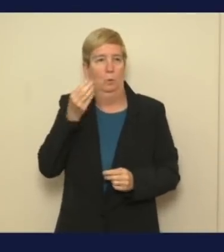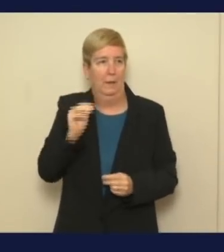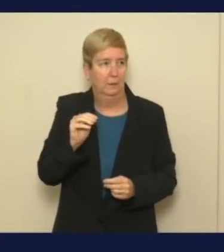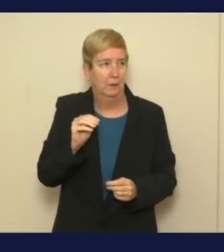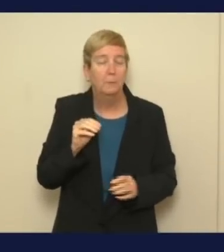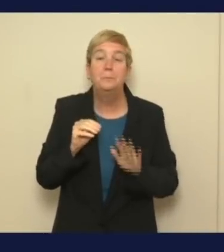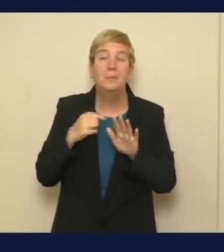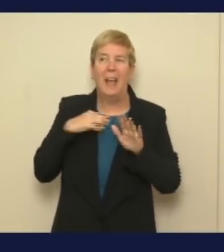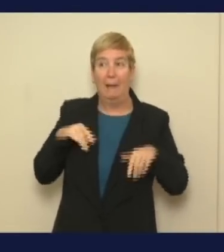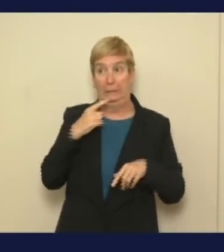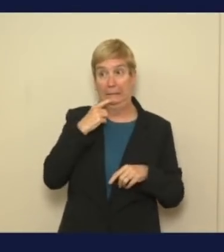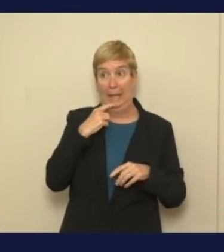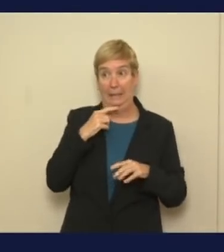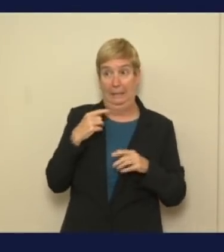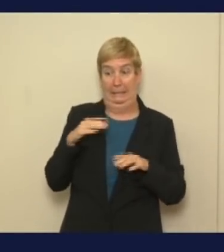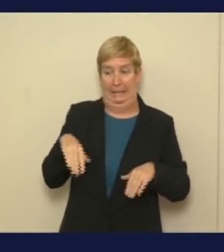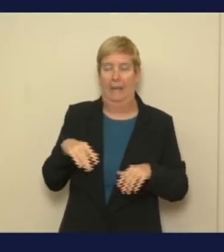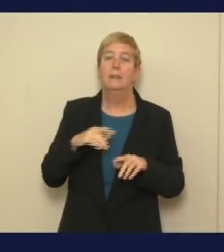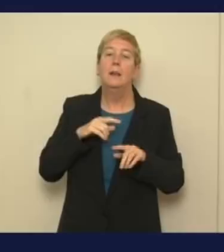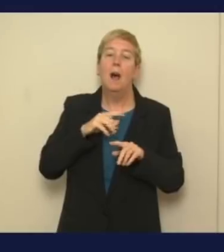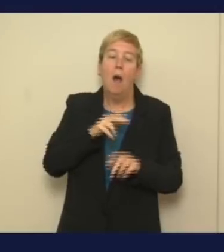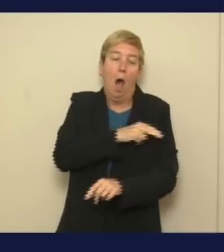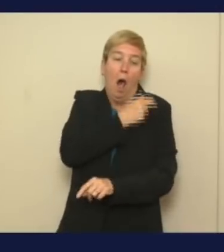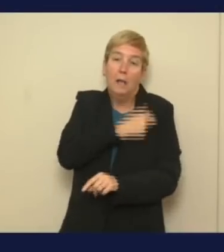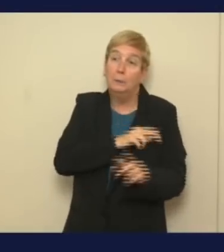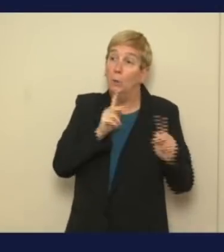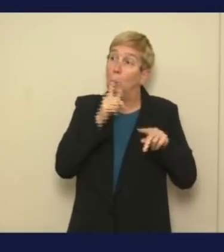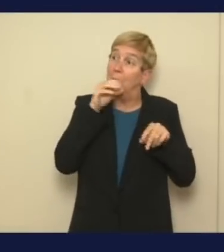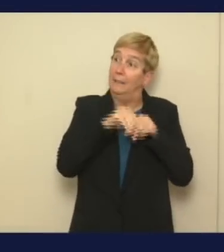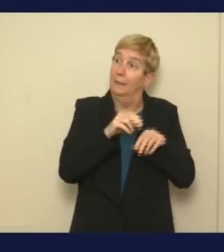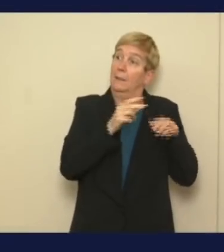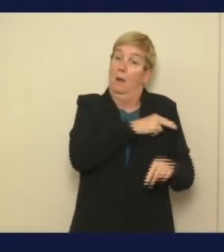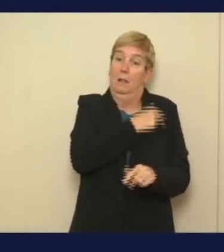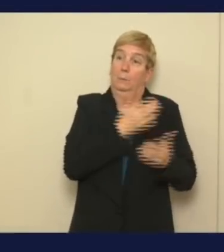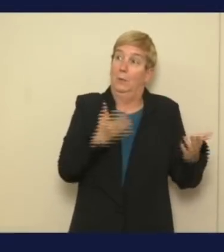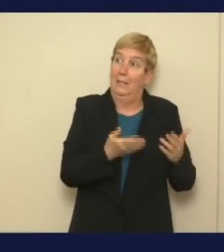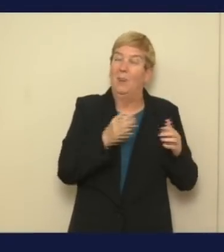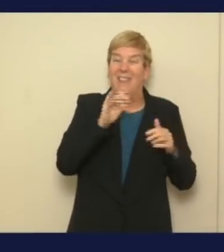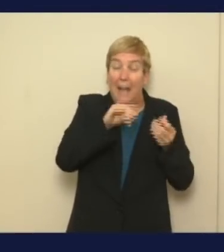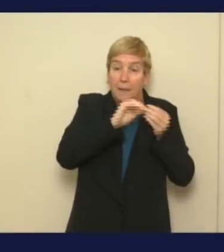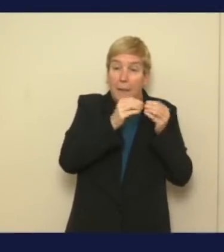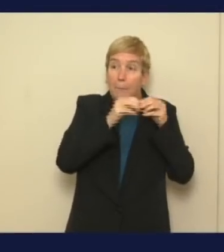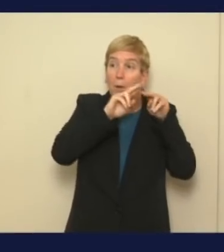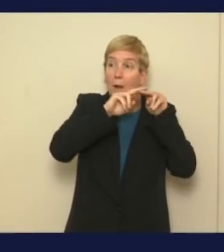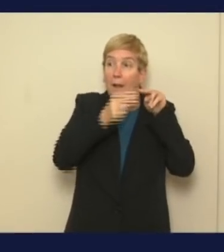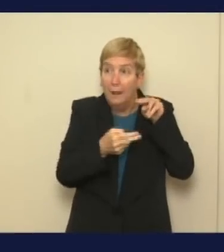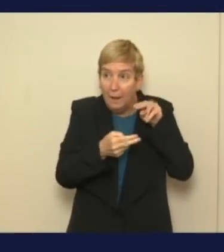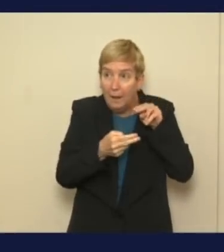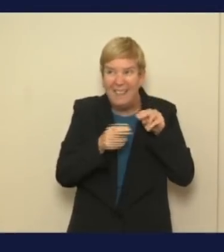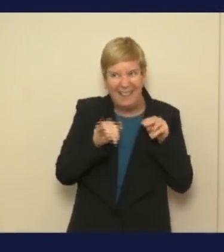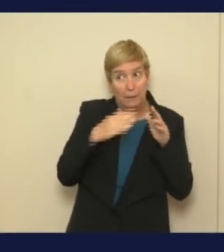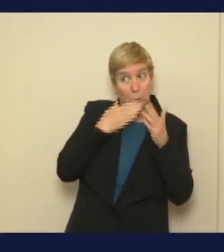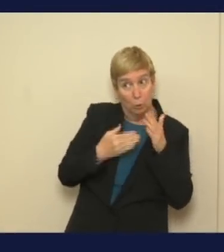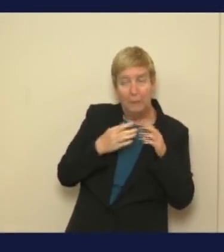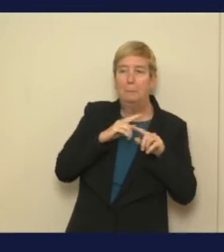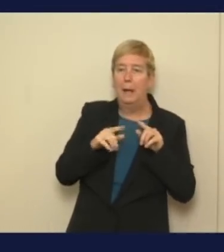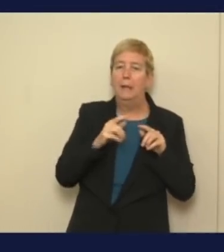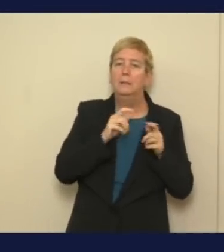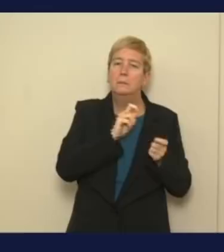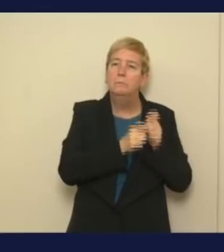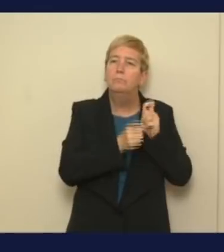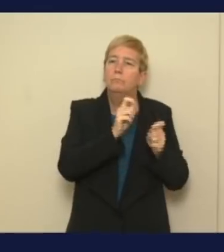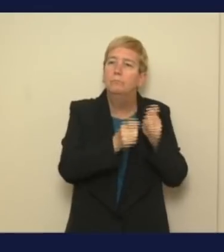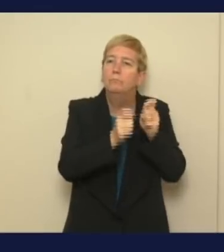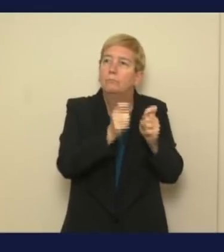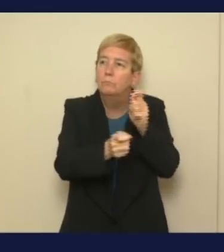our hospitalizations are down. That is a good data point, but it is a moving data point, and so we're going to look at it